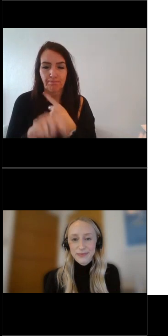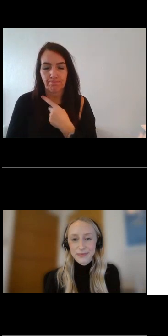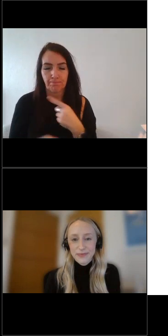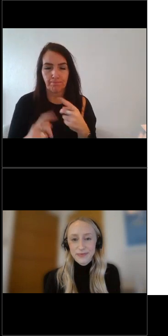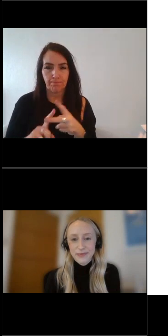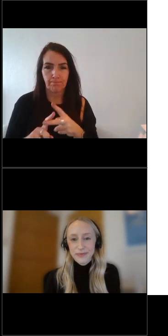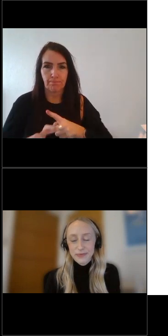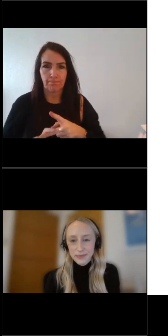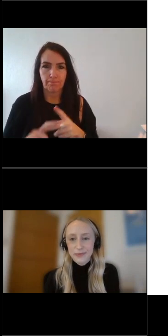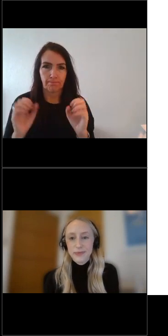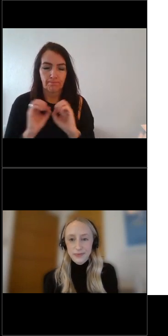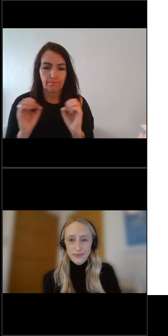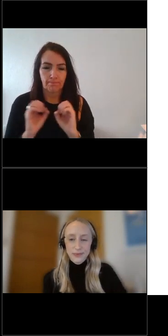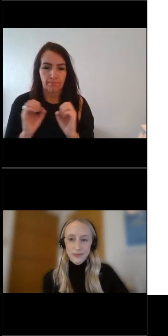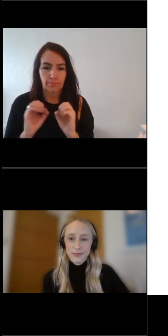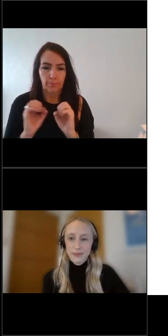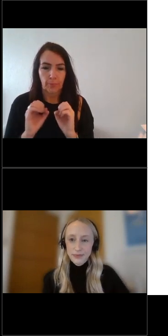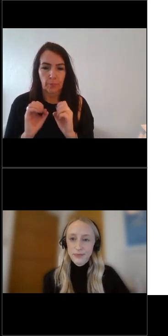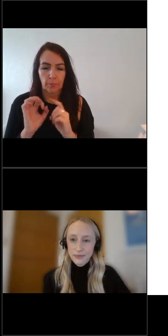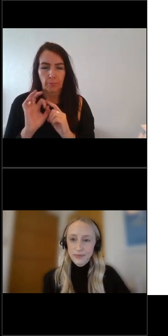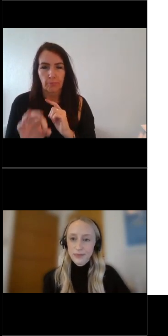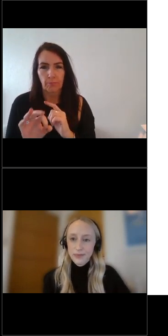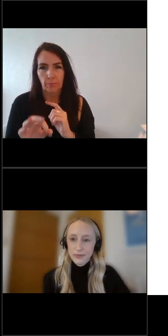is no specific